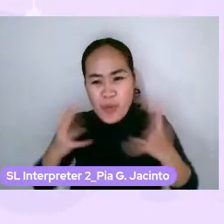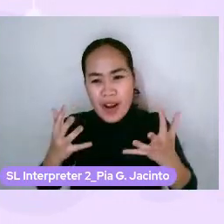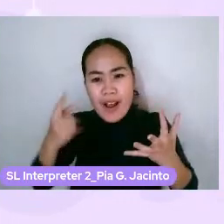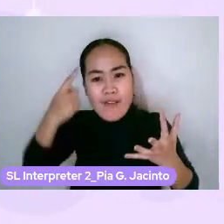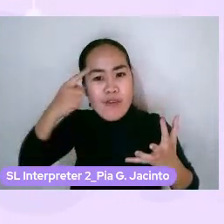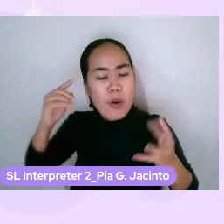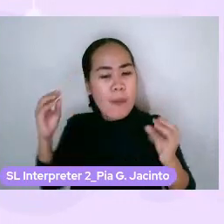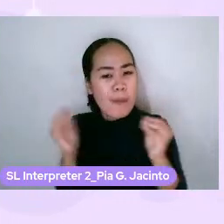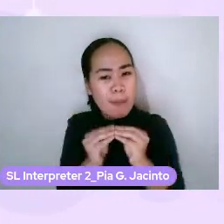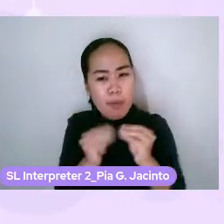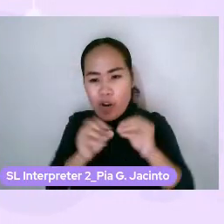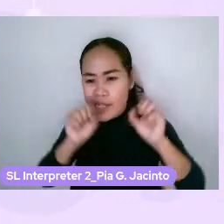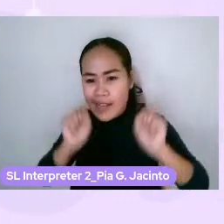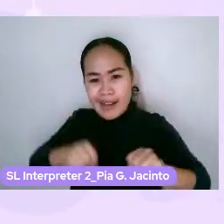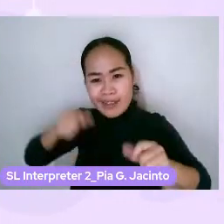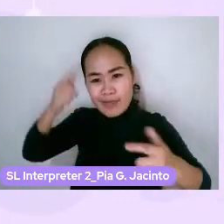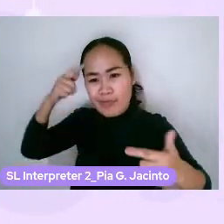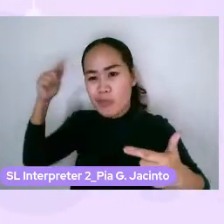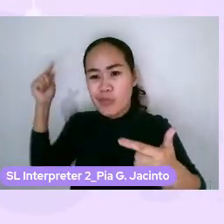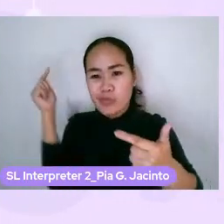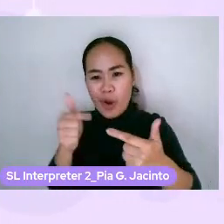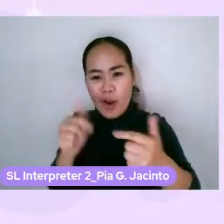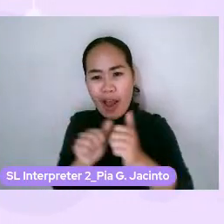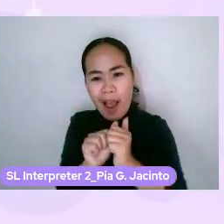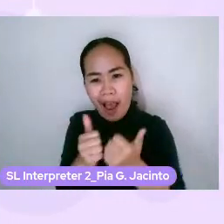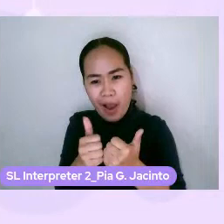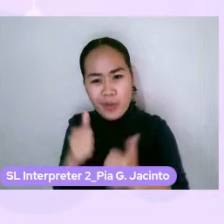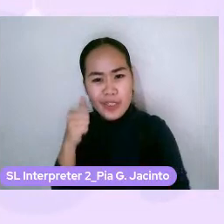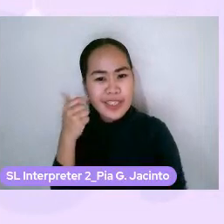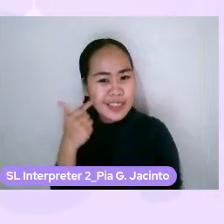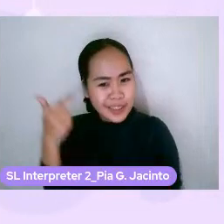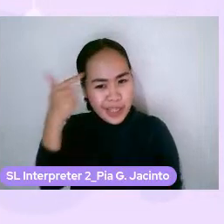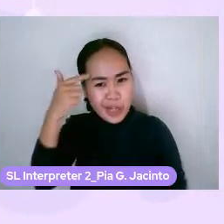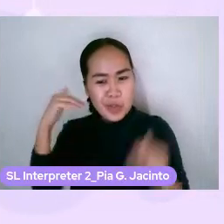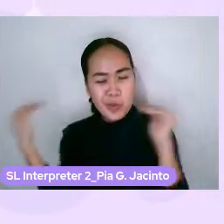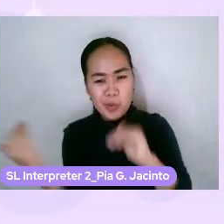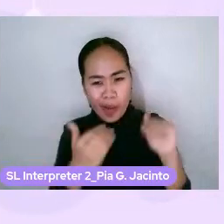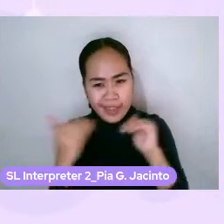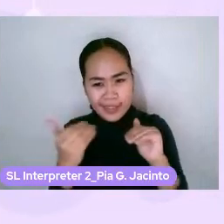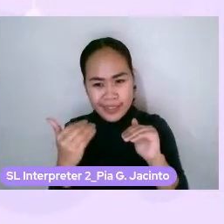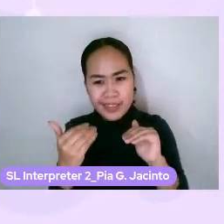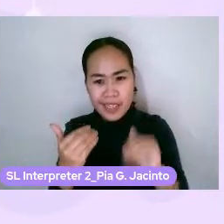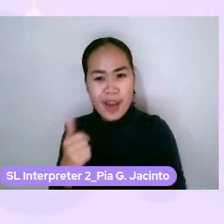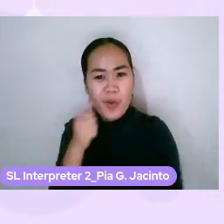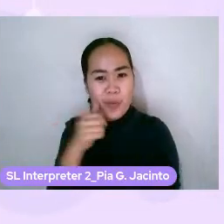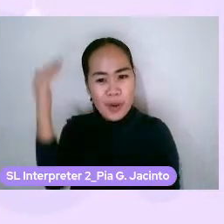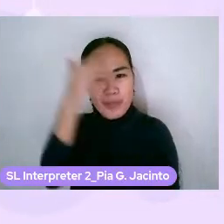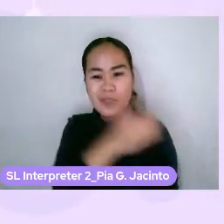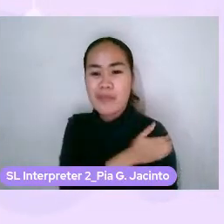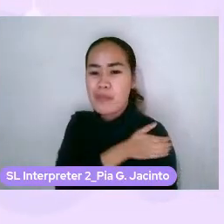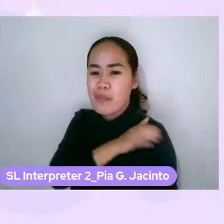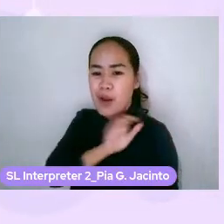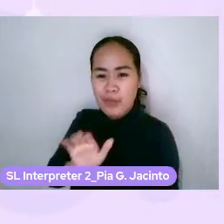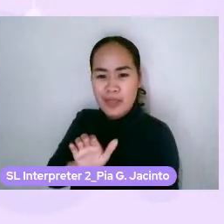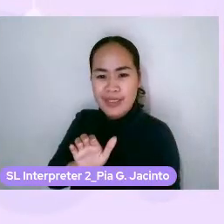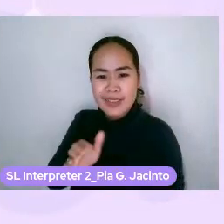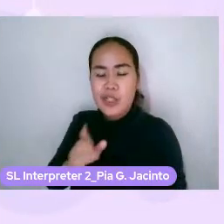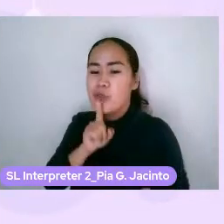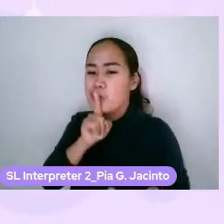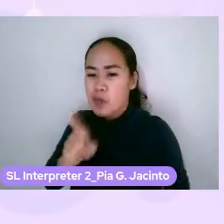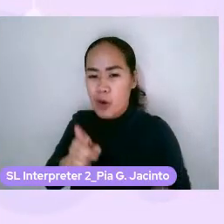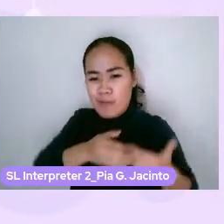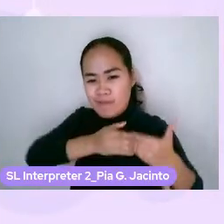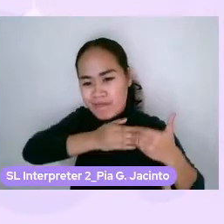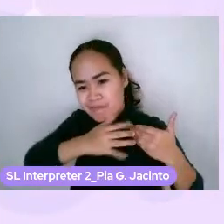twin goals of gender equality and women's empowerment, even beyond the National Women's Month. By working hand in hand, we